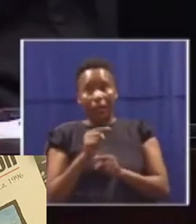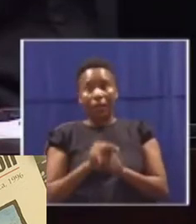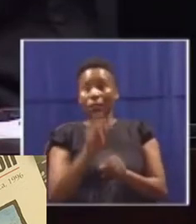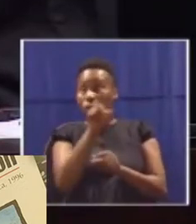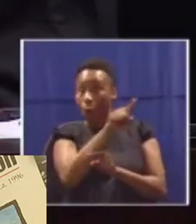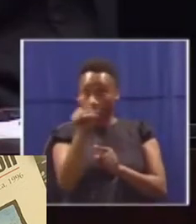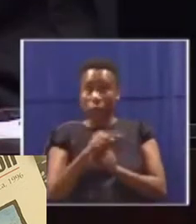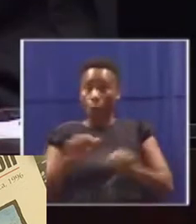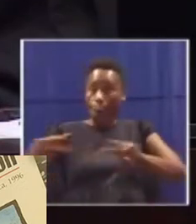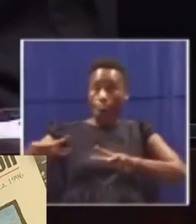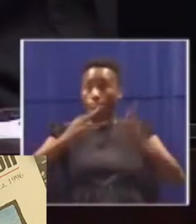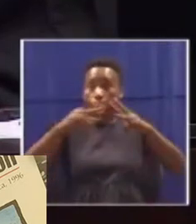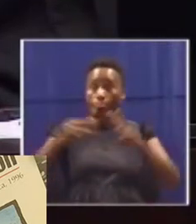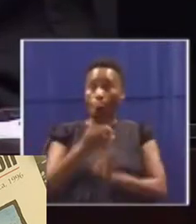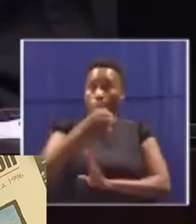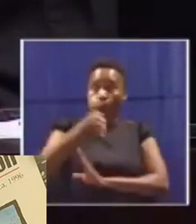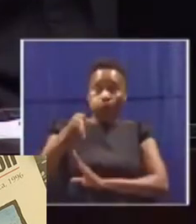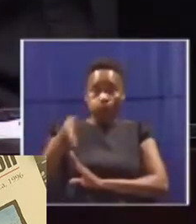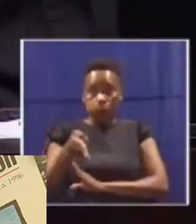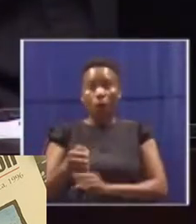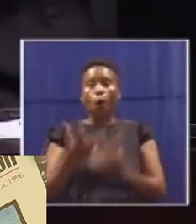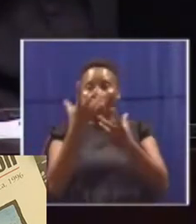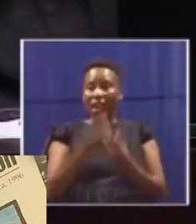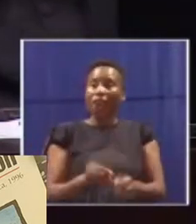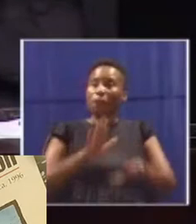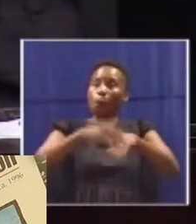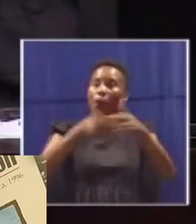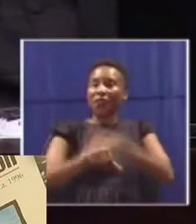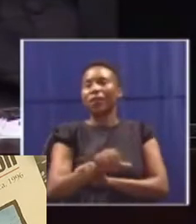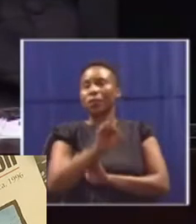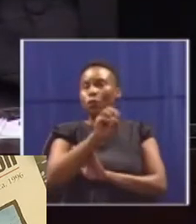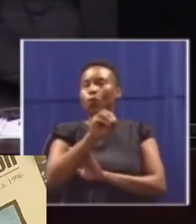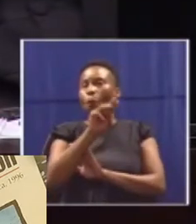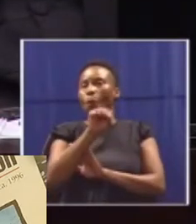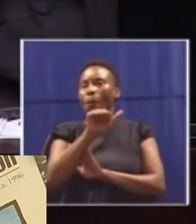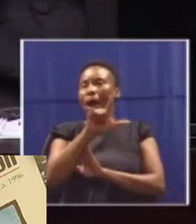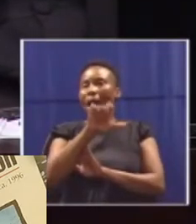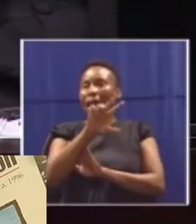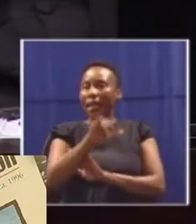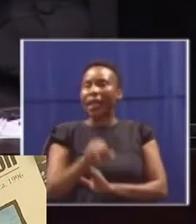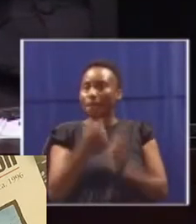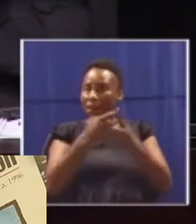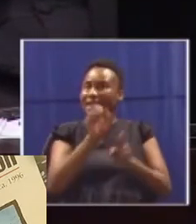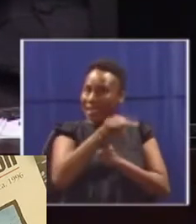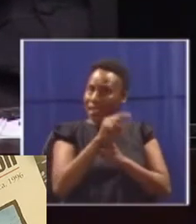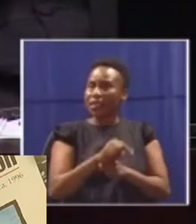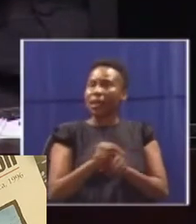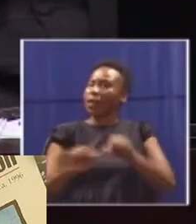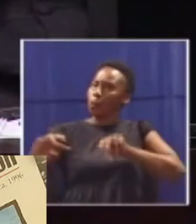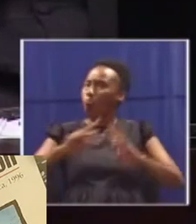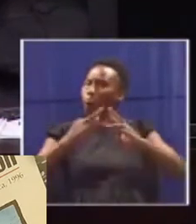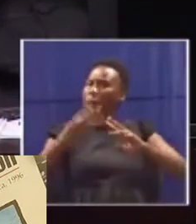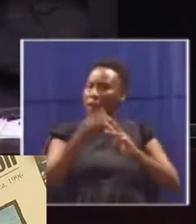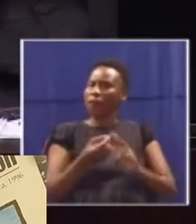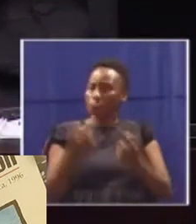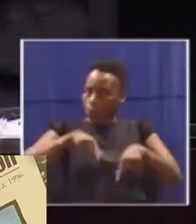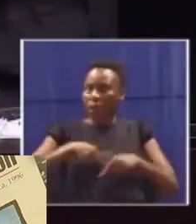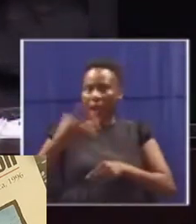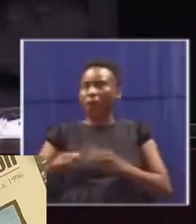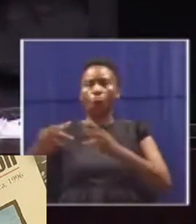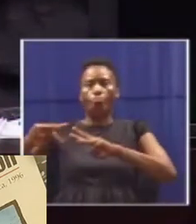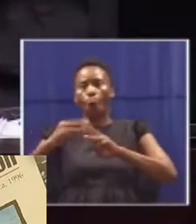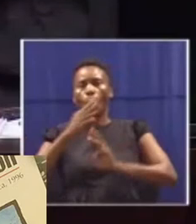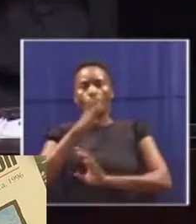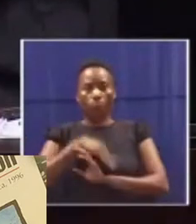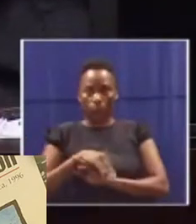countries, but we have more than Somalia's unemployment rate. When women are also those who